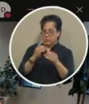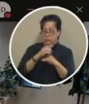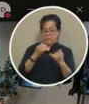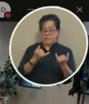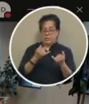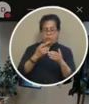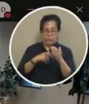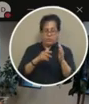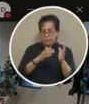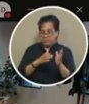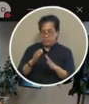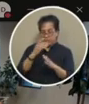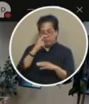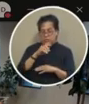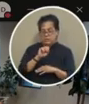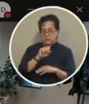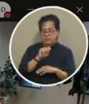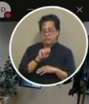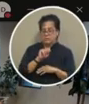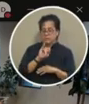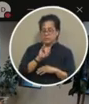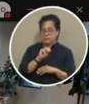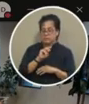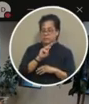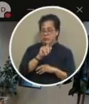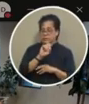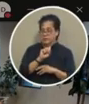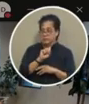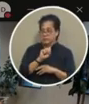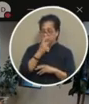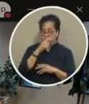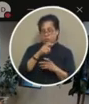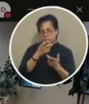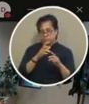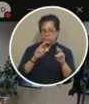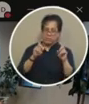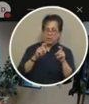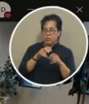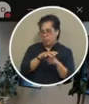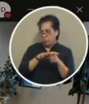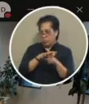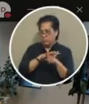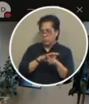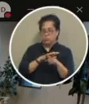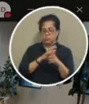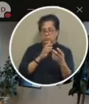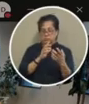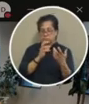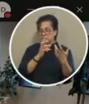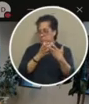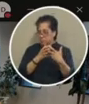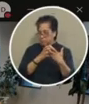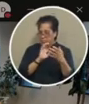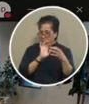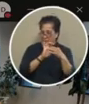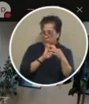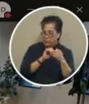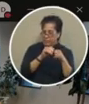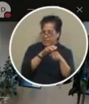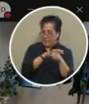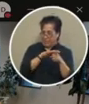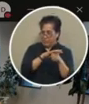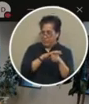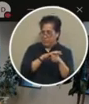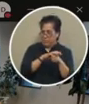we plan to do for a stimulus package for locally, if you will. We're teaming up with the county to look